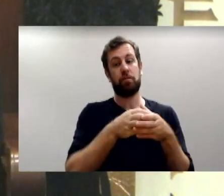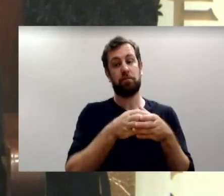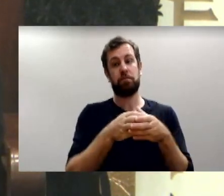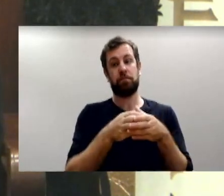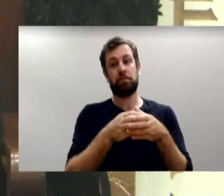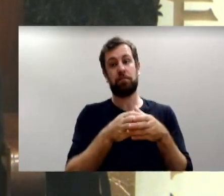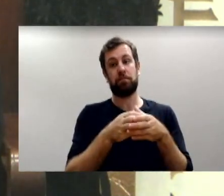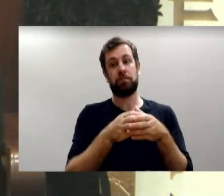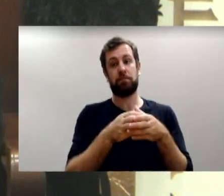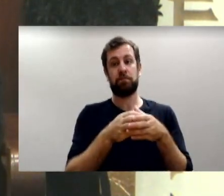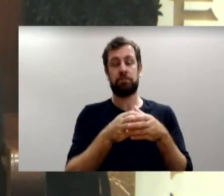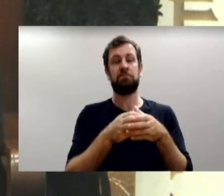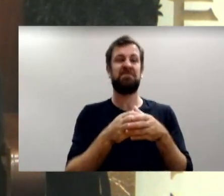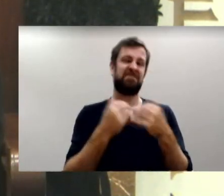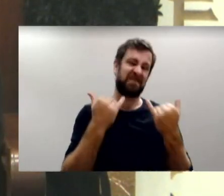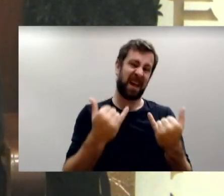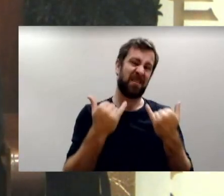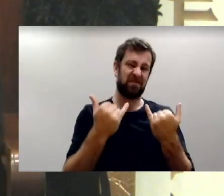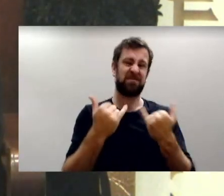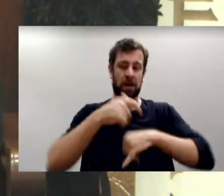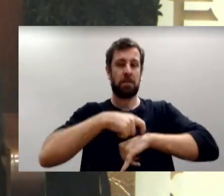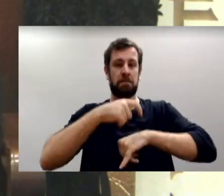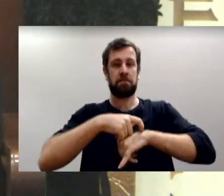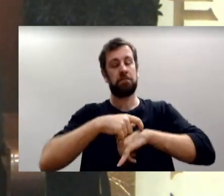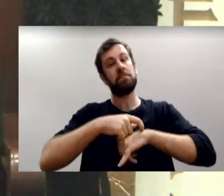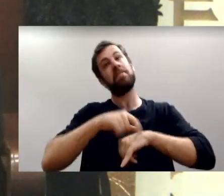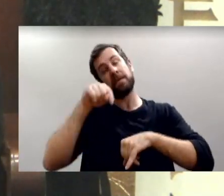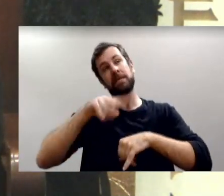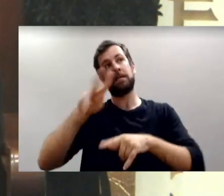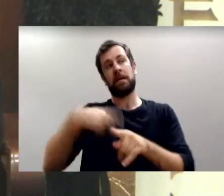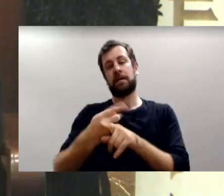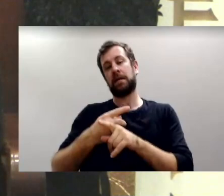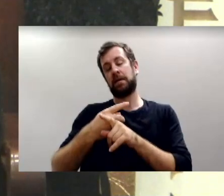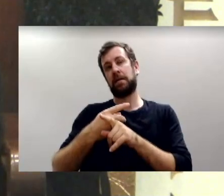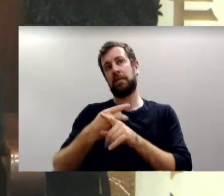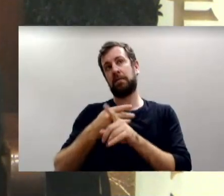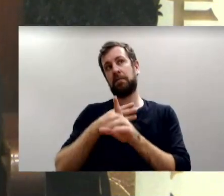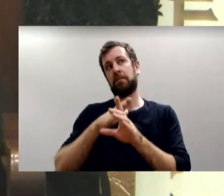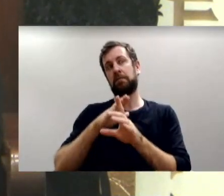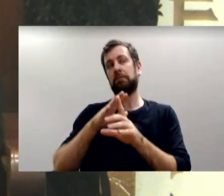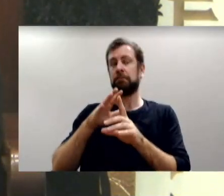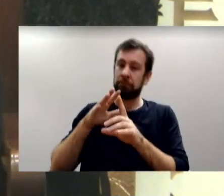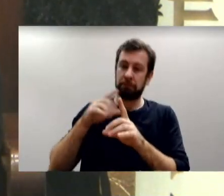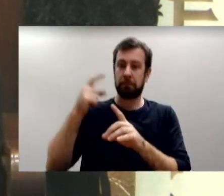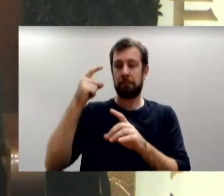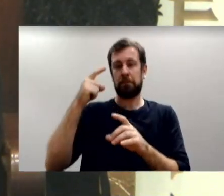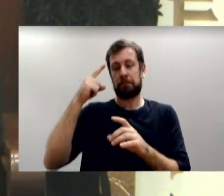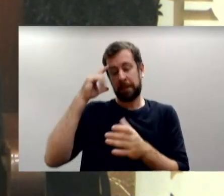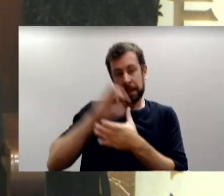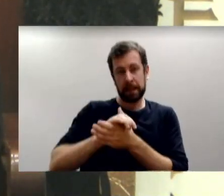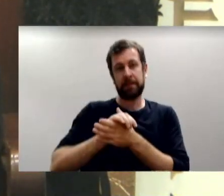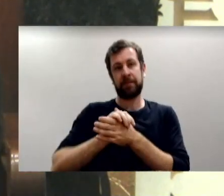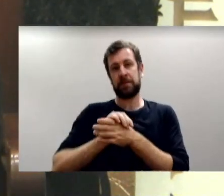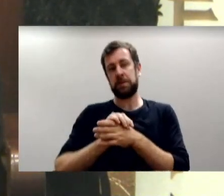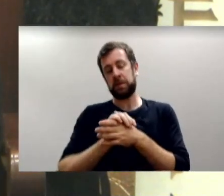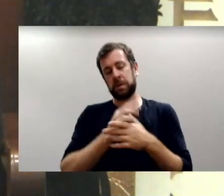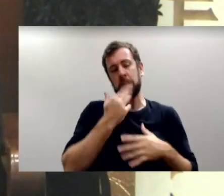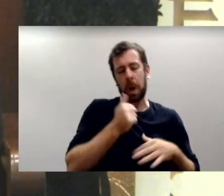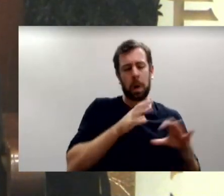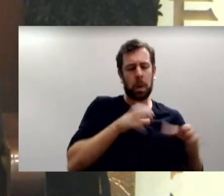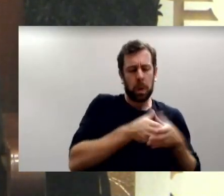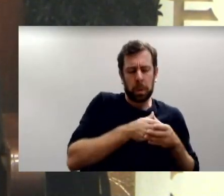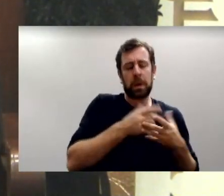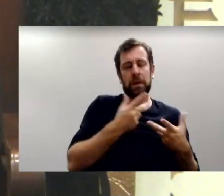during the modern days, although this kind of mentality, you know, existed all the time in a minority, but there are people now